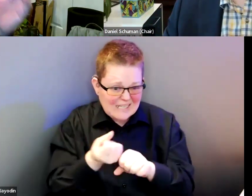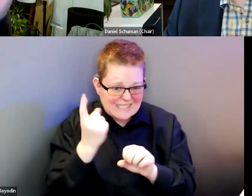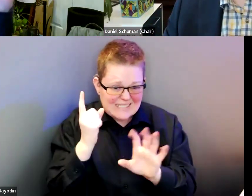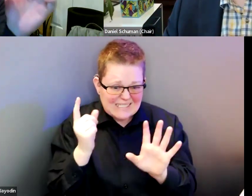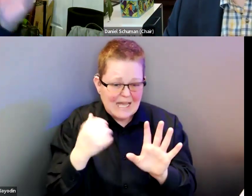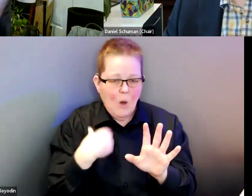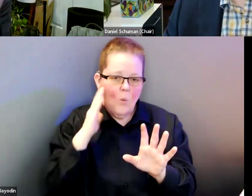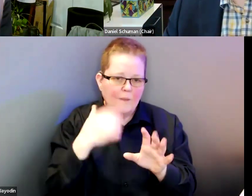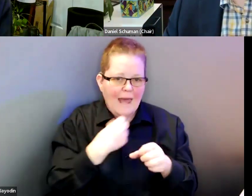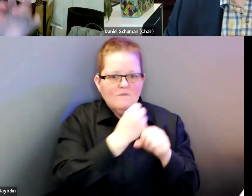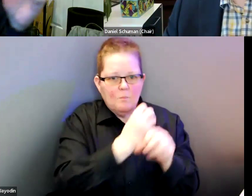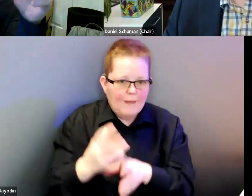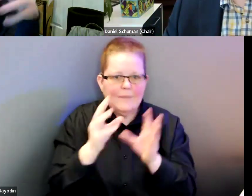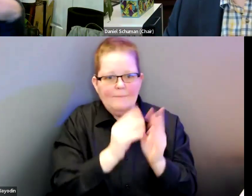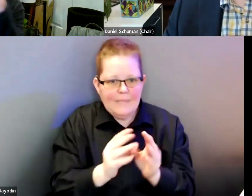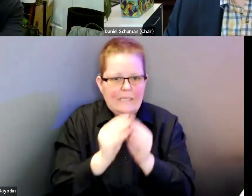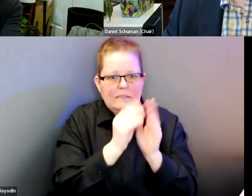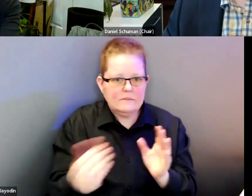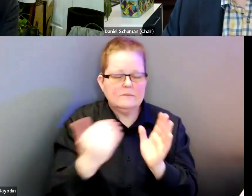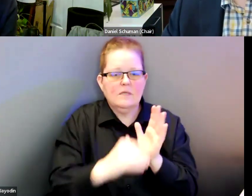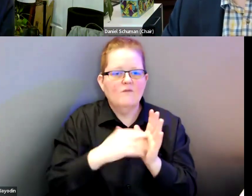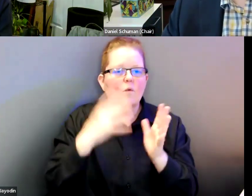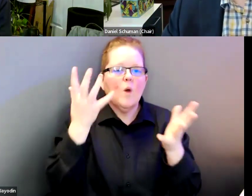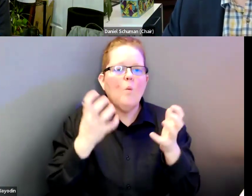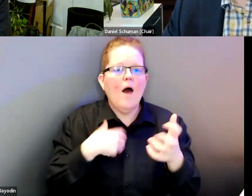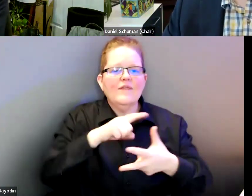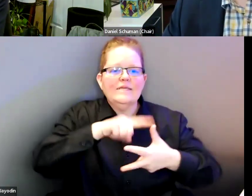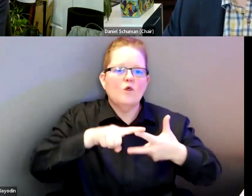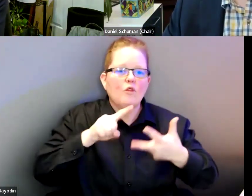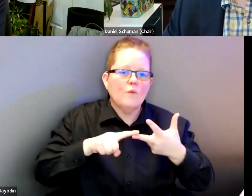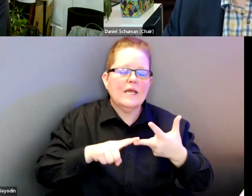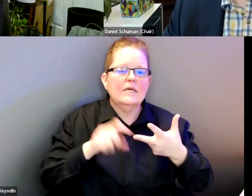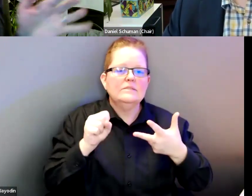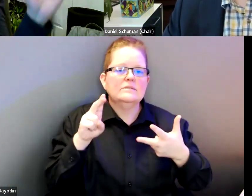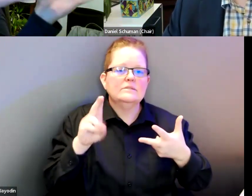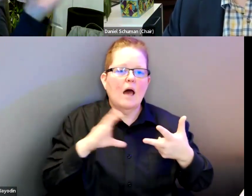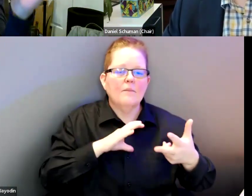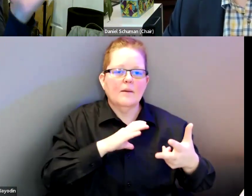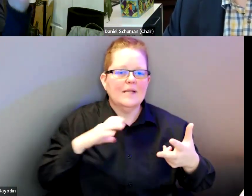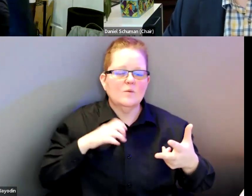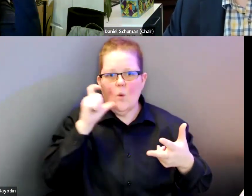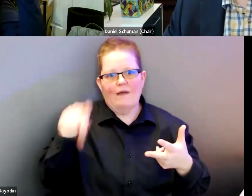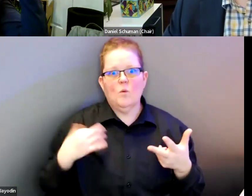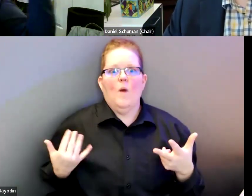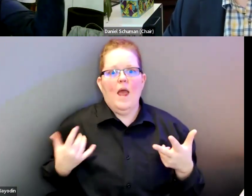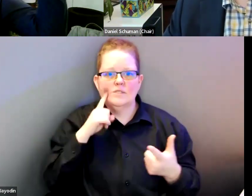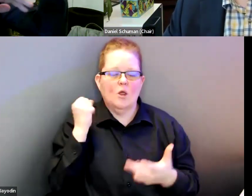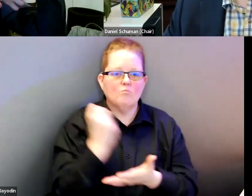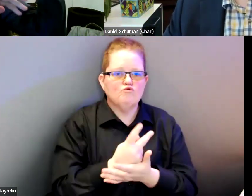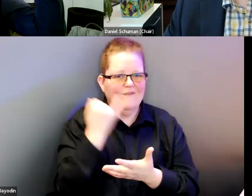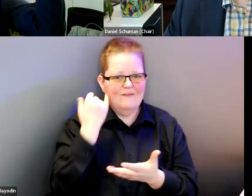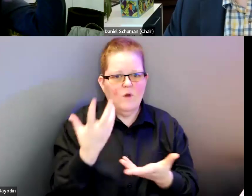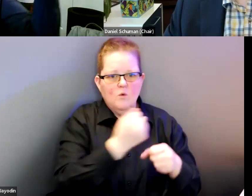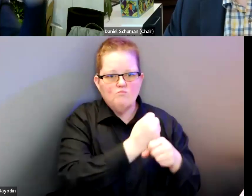preparatory meetings that are aligned with, if we decide that we want these 3 subcommittees, we don't have to wait until they're approved if we have preparatory work. So we could form